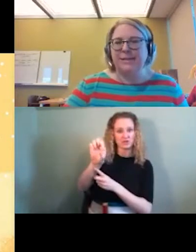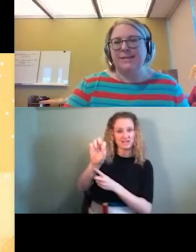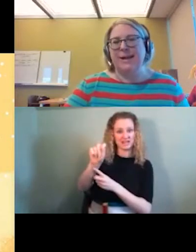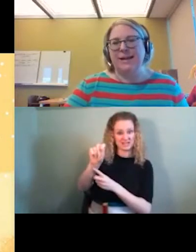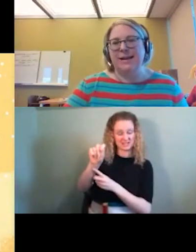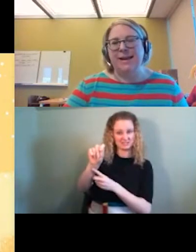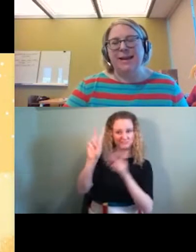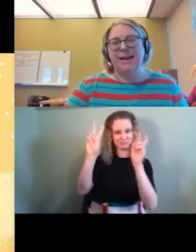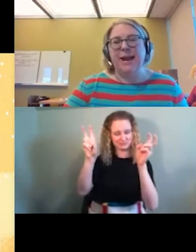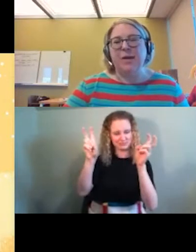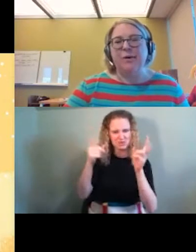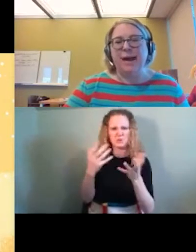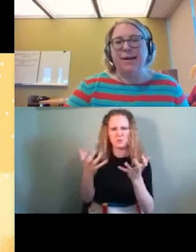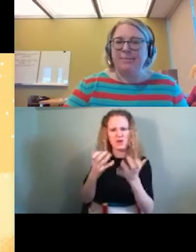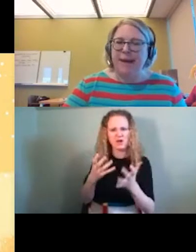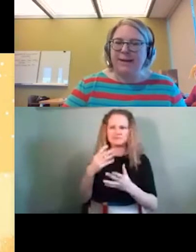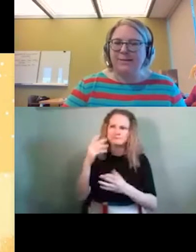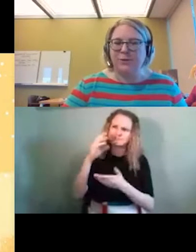Creative